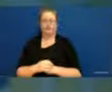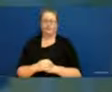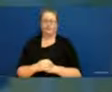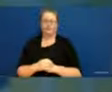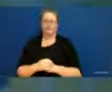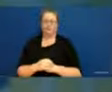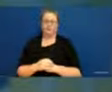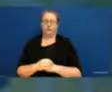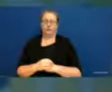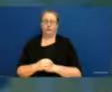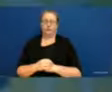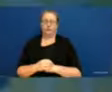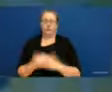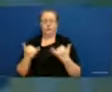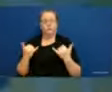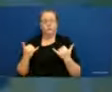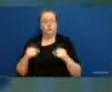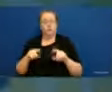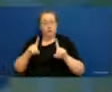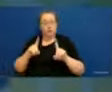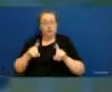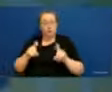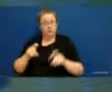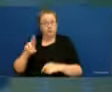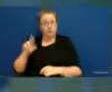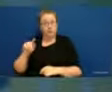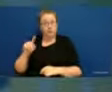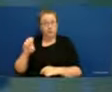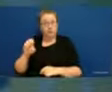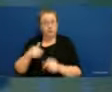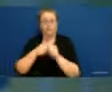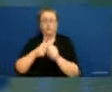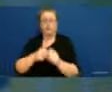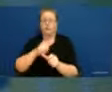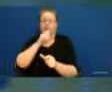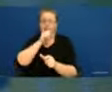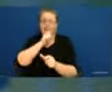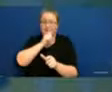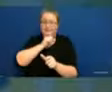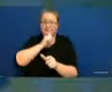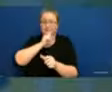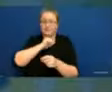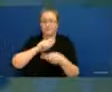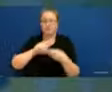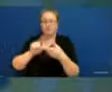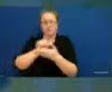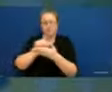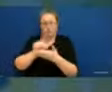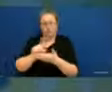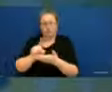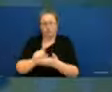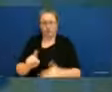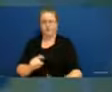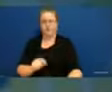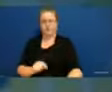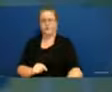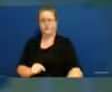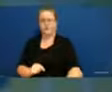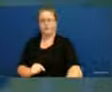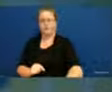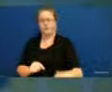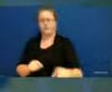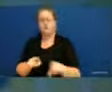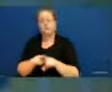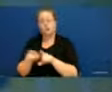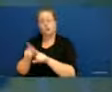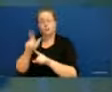respiratory specimens, so this is the testing rates that we're doing by age group and by week, and the positivity,